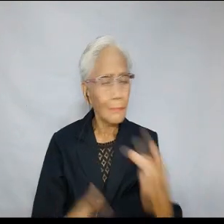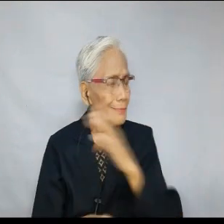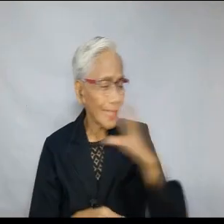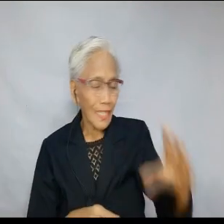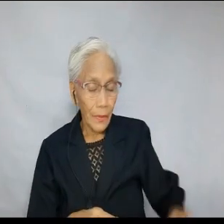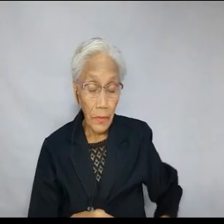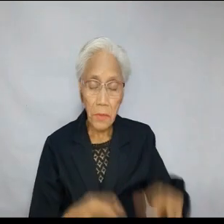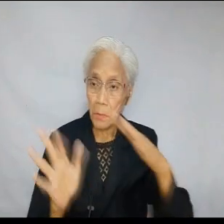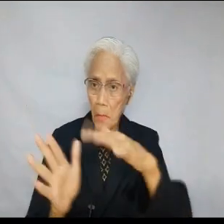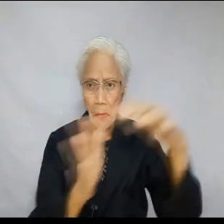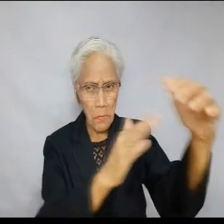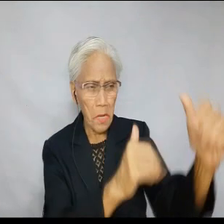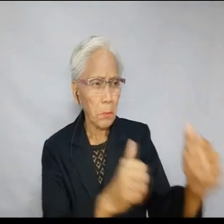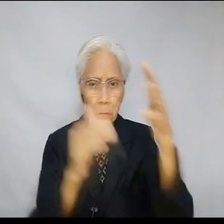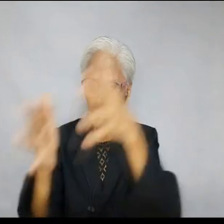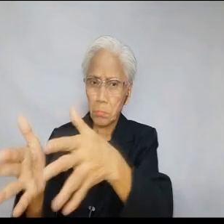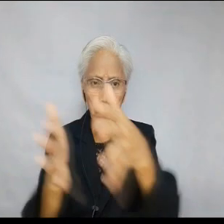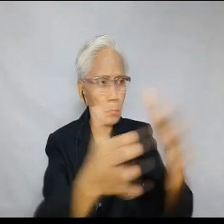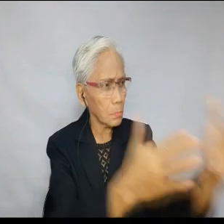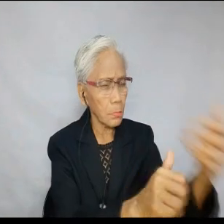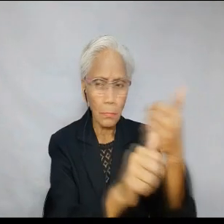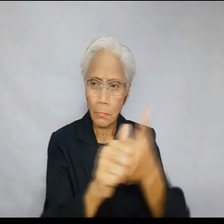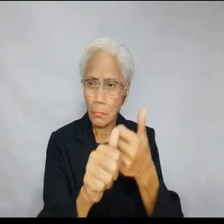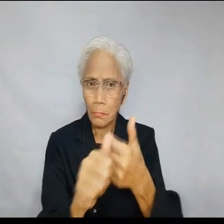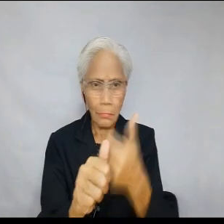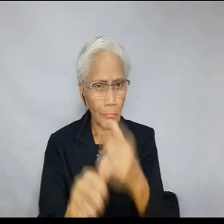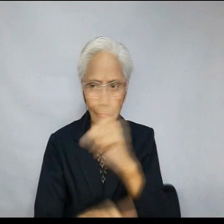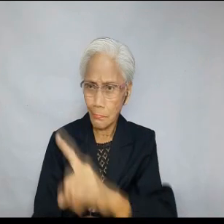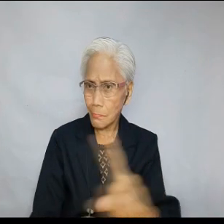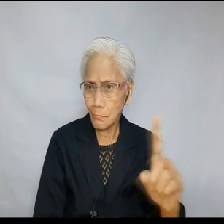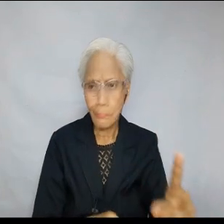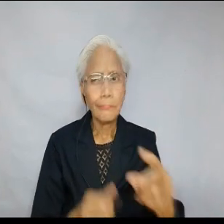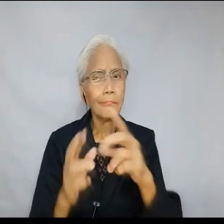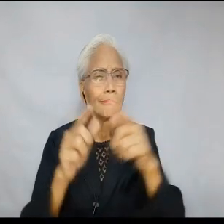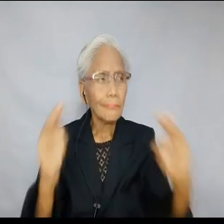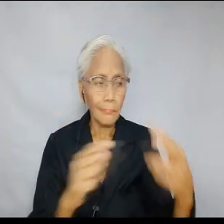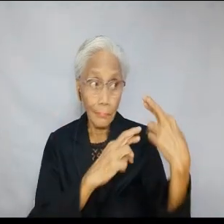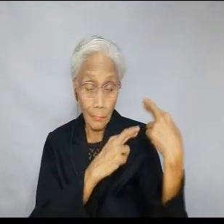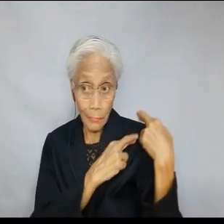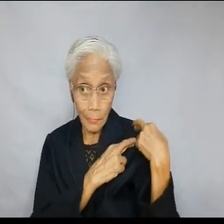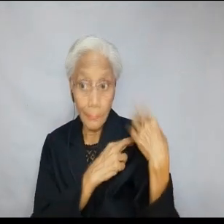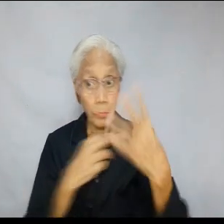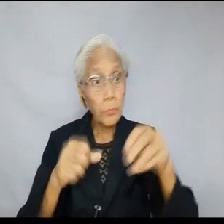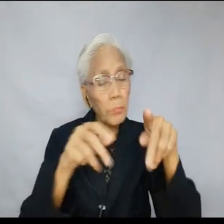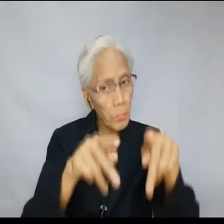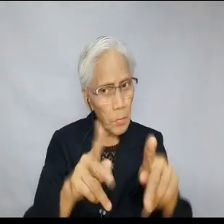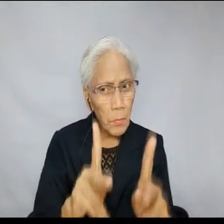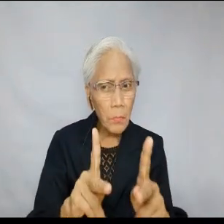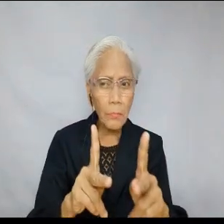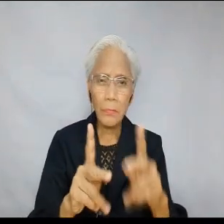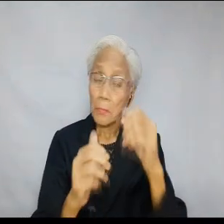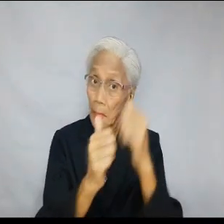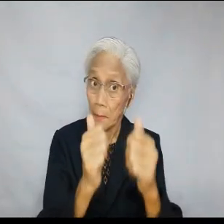Christ's departure leaves each of us a great responsibility and privilege, namely